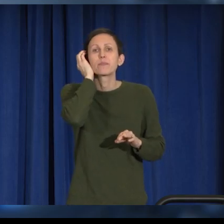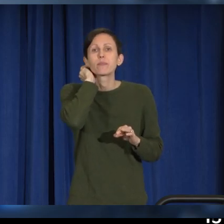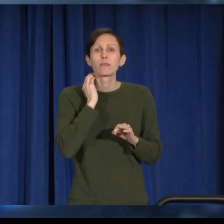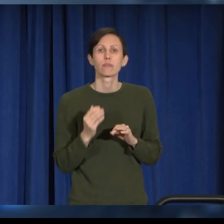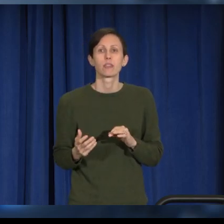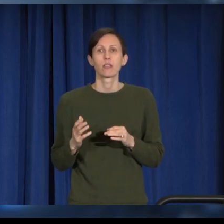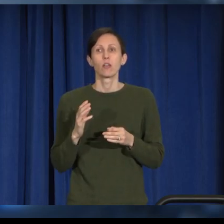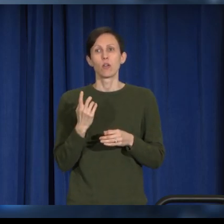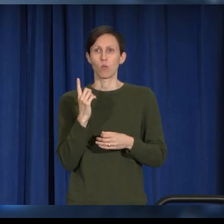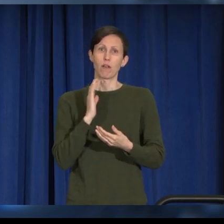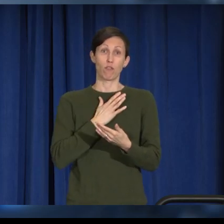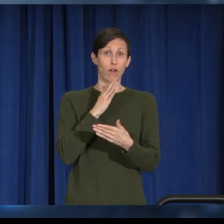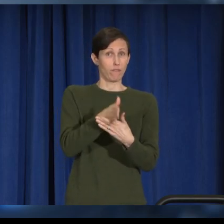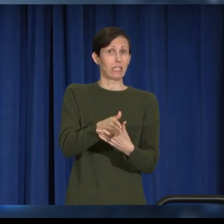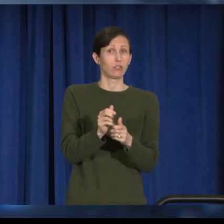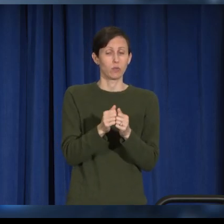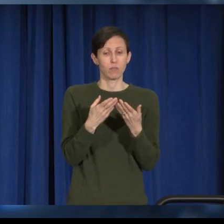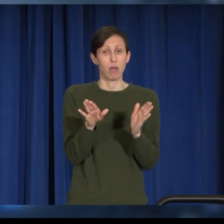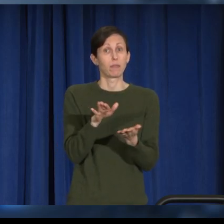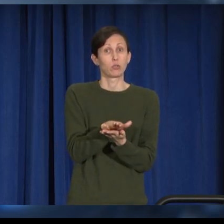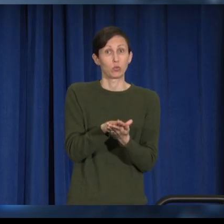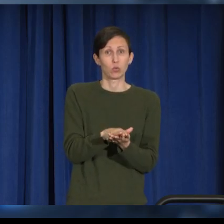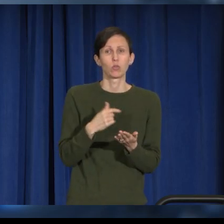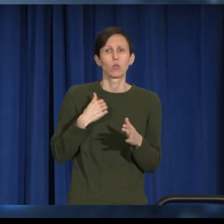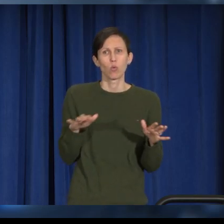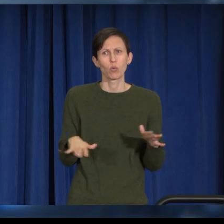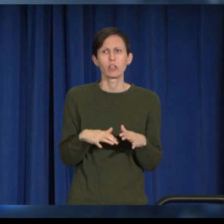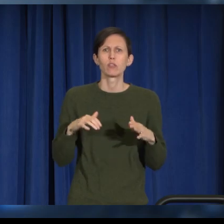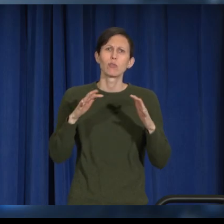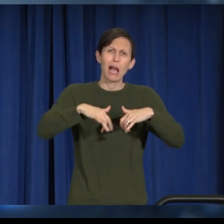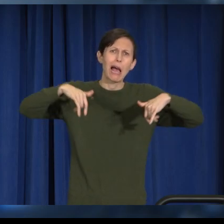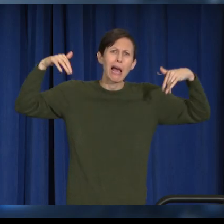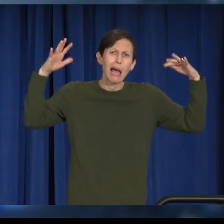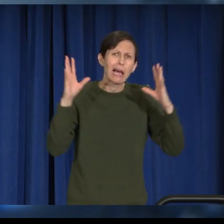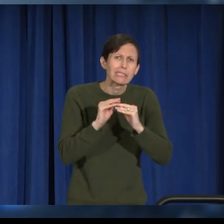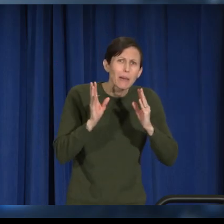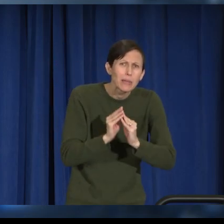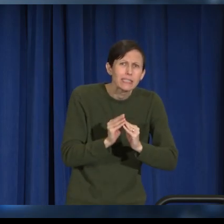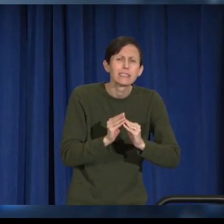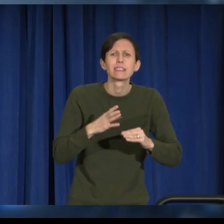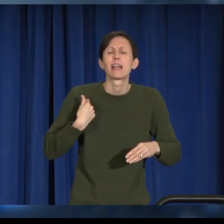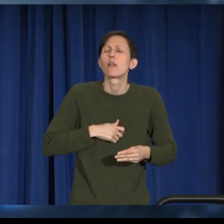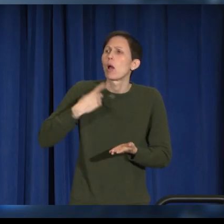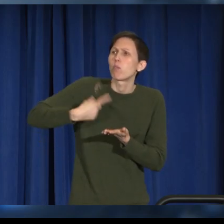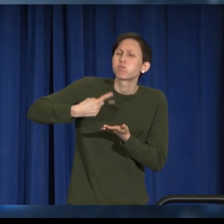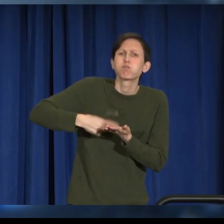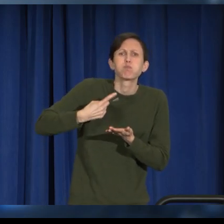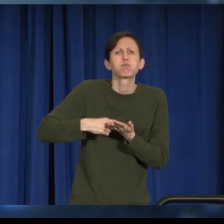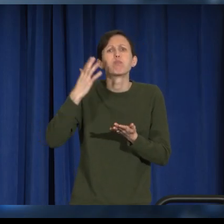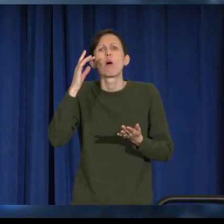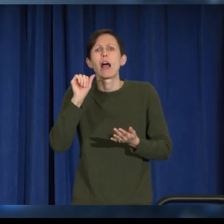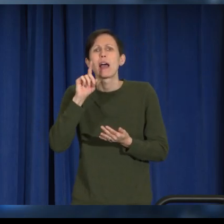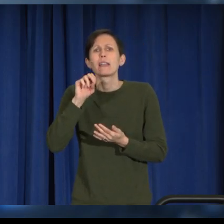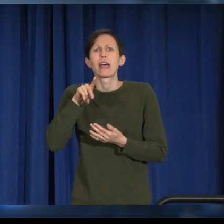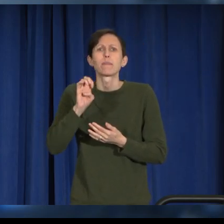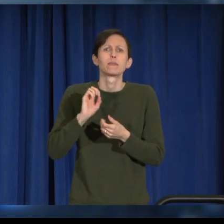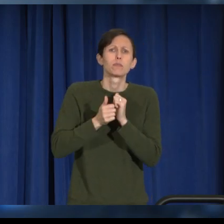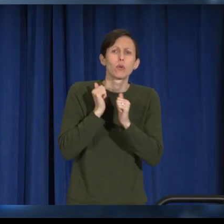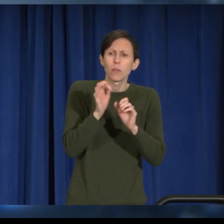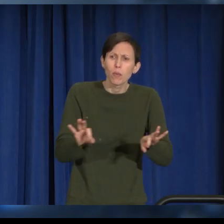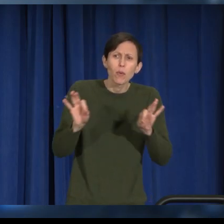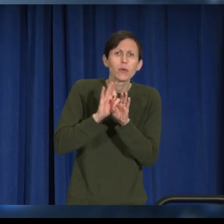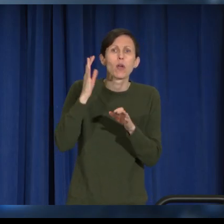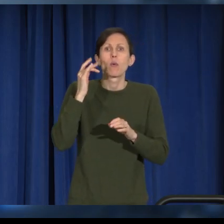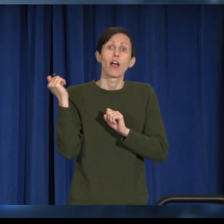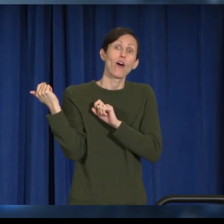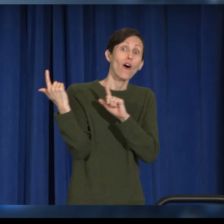of our intervention that we do within the public school system, we do assemblies at all the schools and talk about the importance of adaptive sports and why all